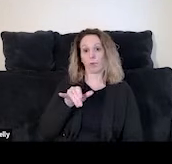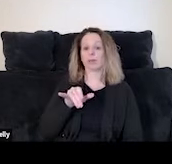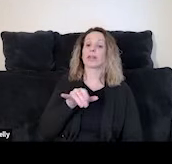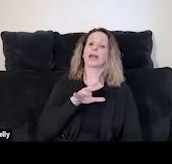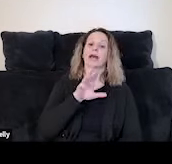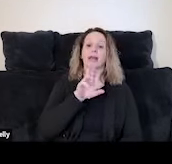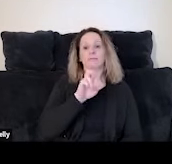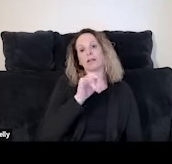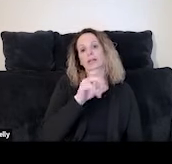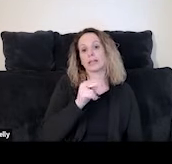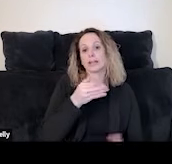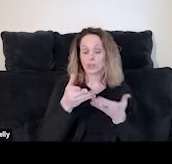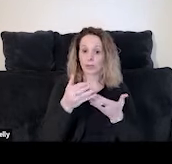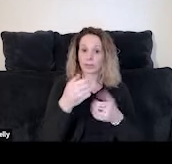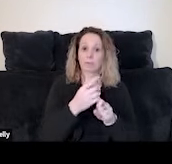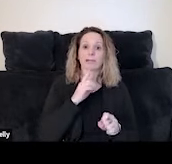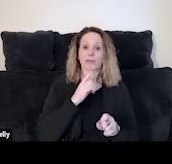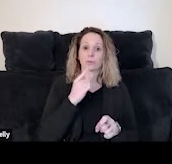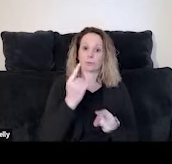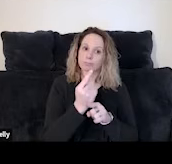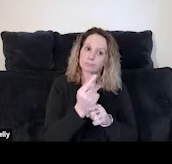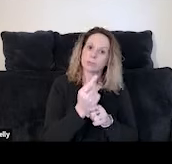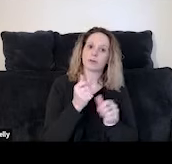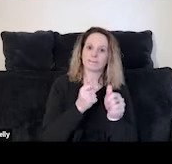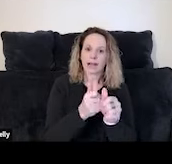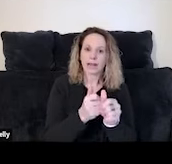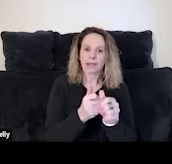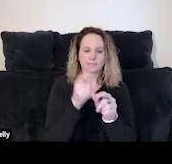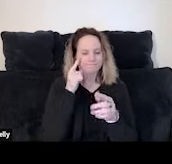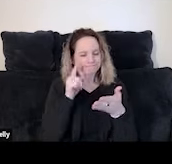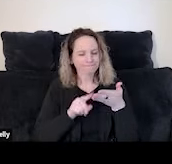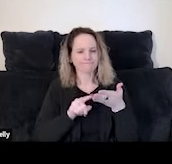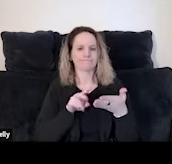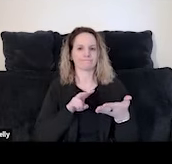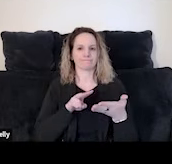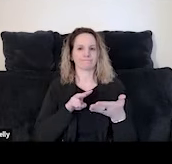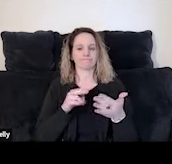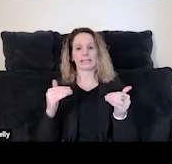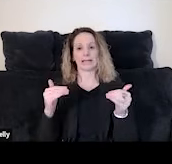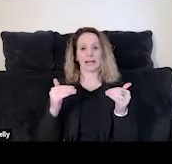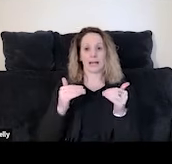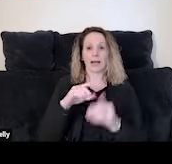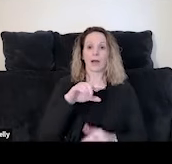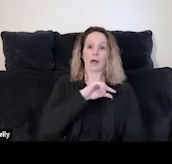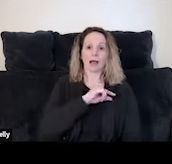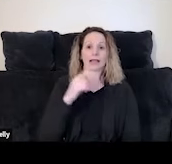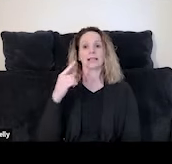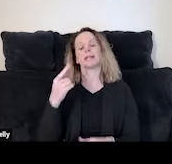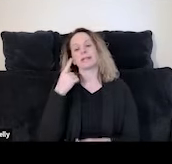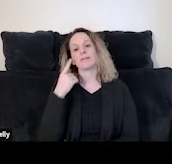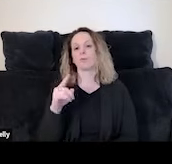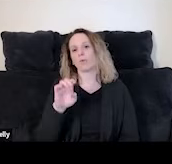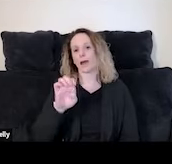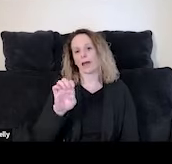of services that are discretely looked at from a compliance, quality, and fidelity to evidence-based